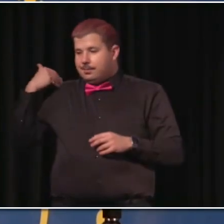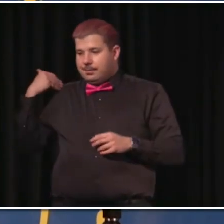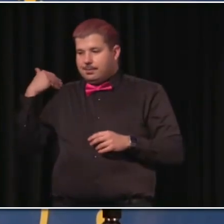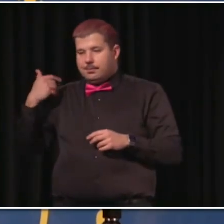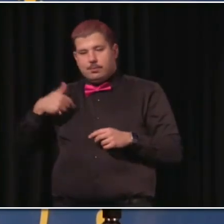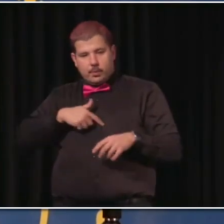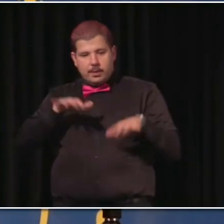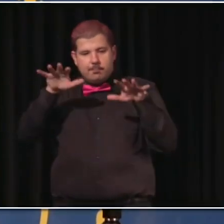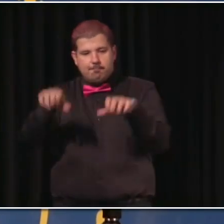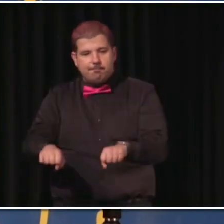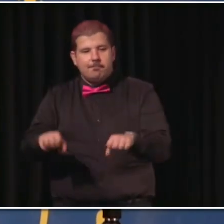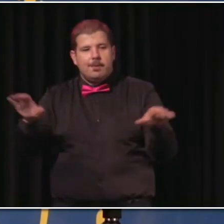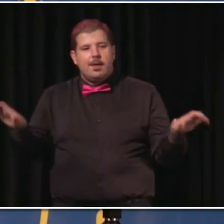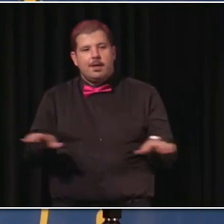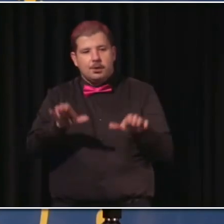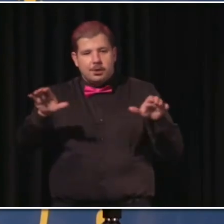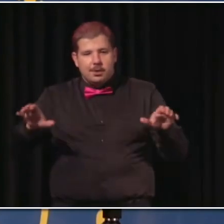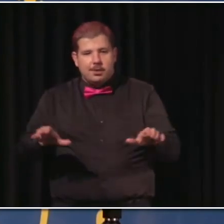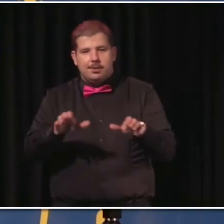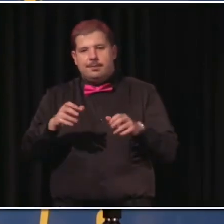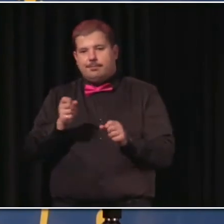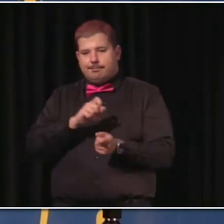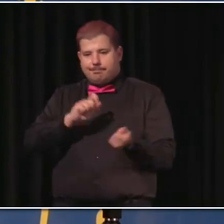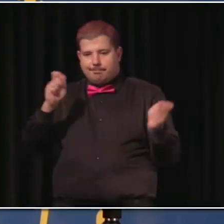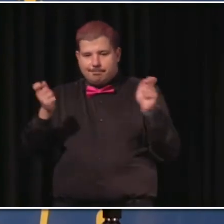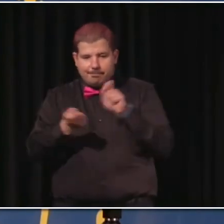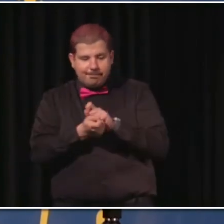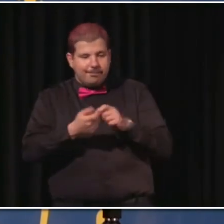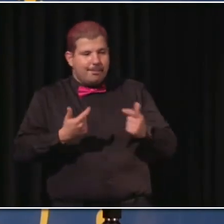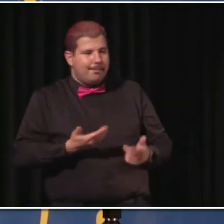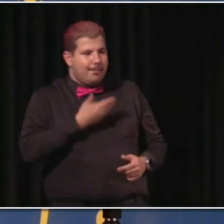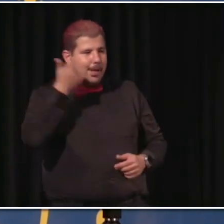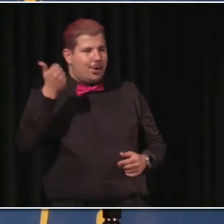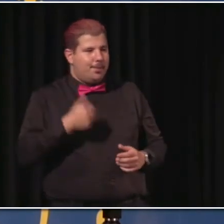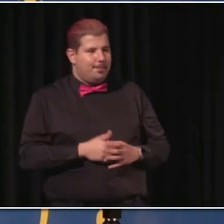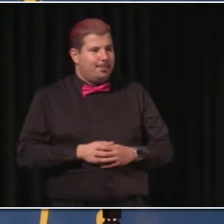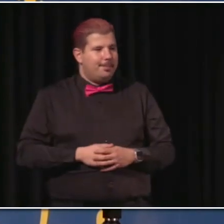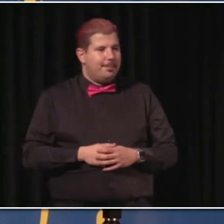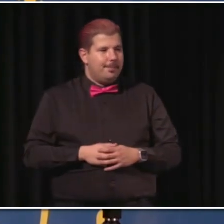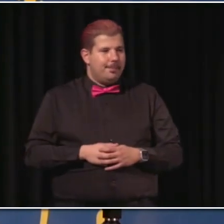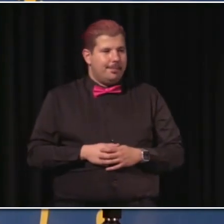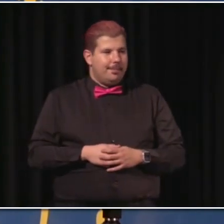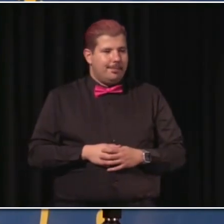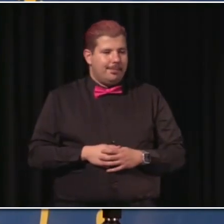take action to make things better.